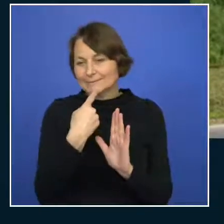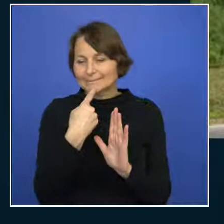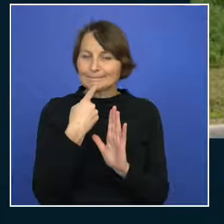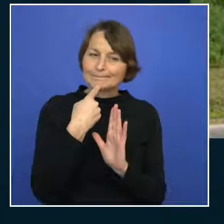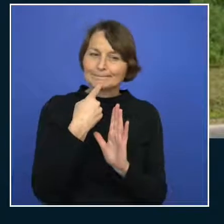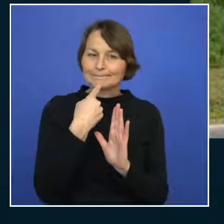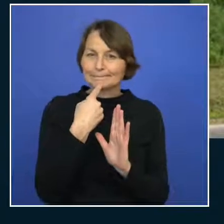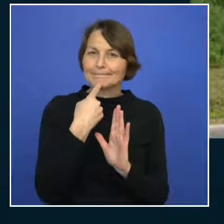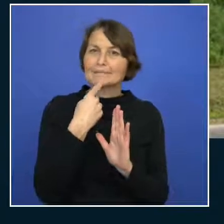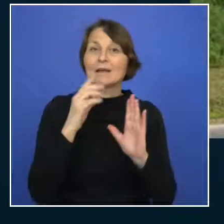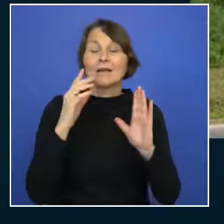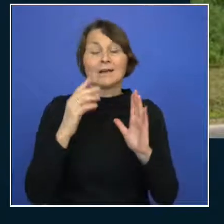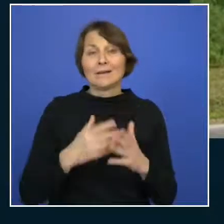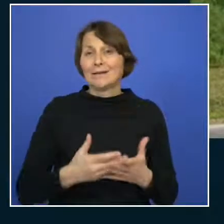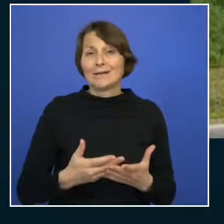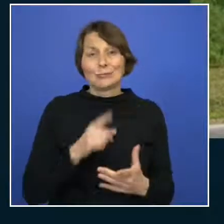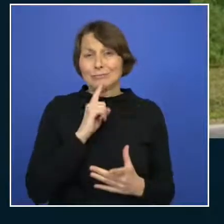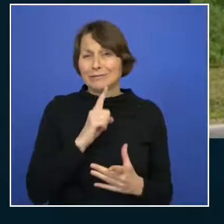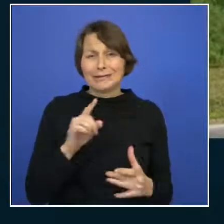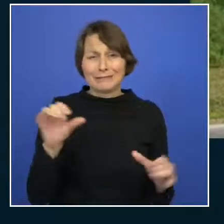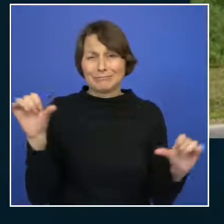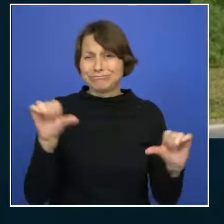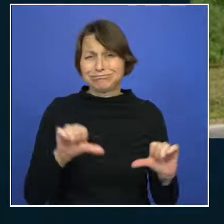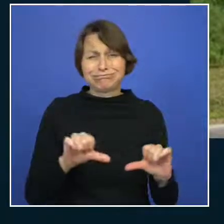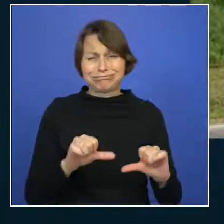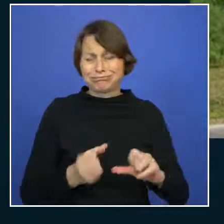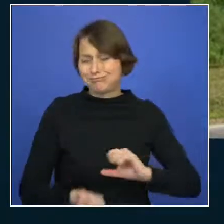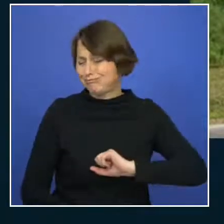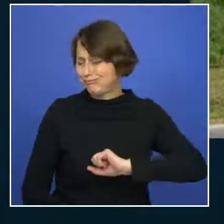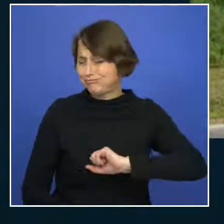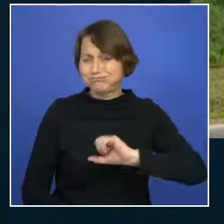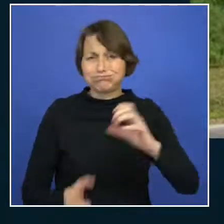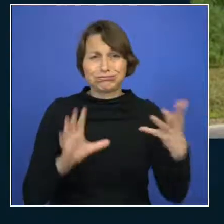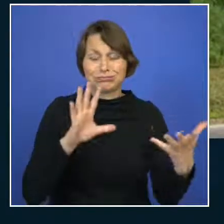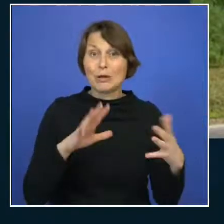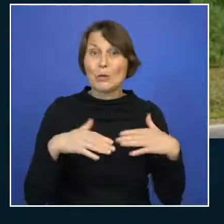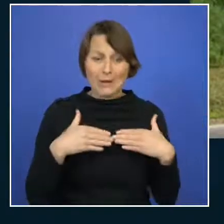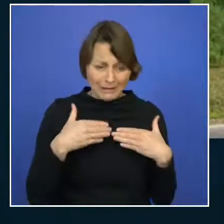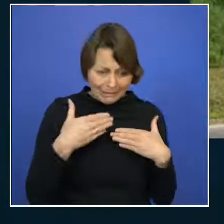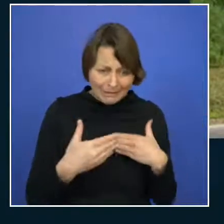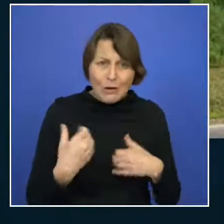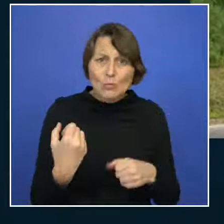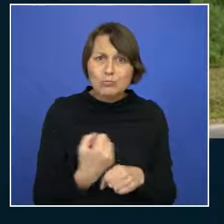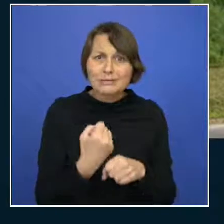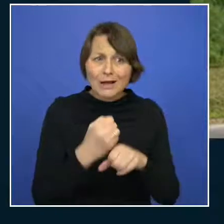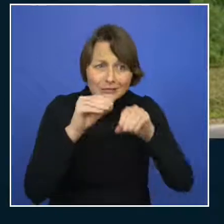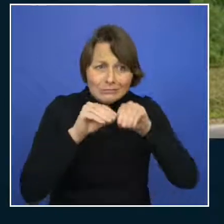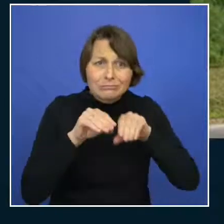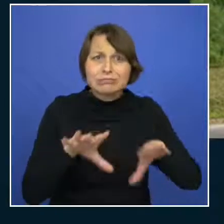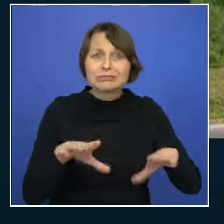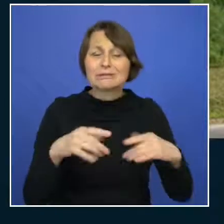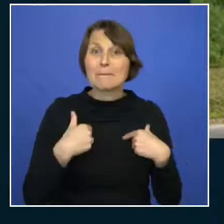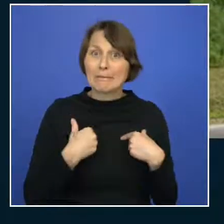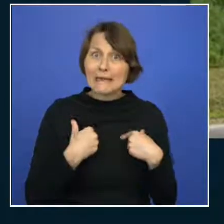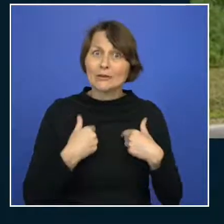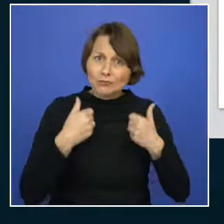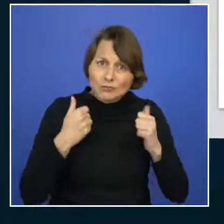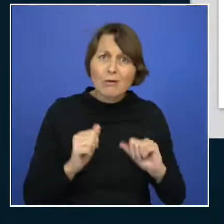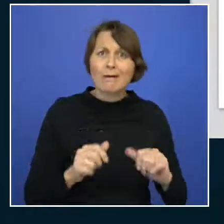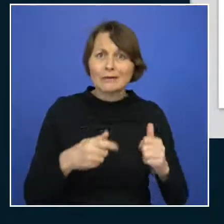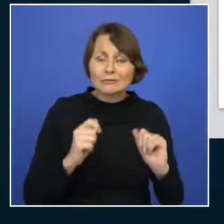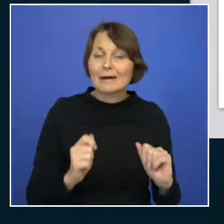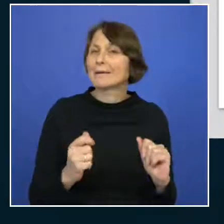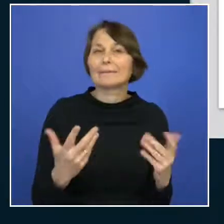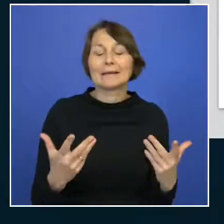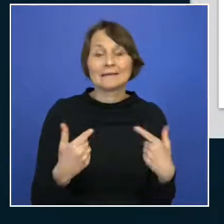a fiasco because it just didn't make it to production, and I did my best, but it affected